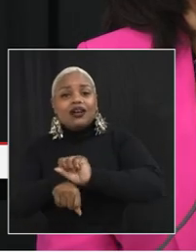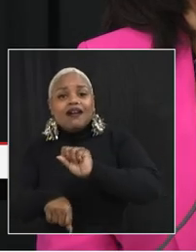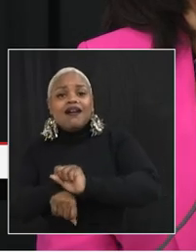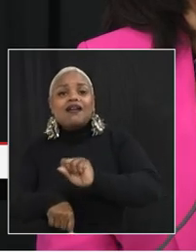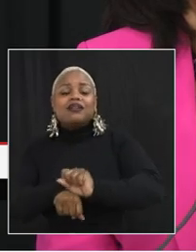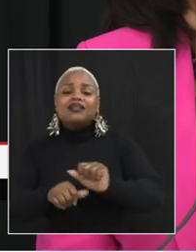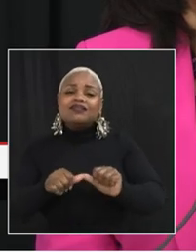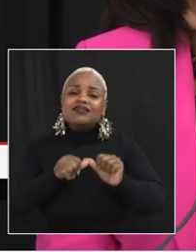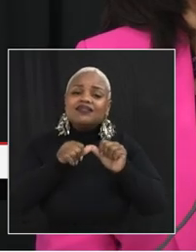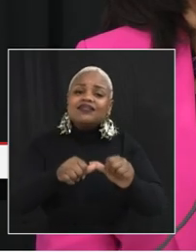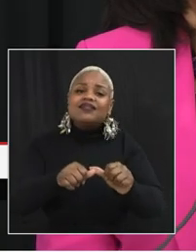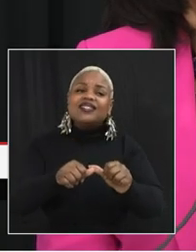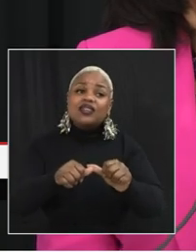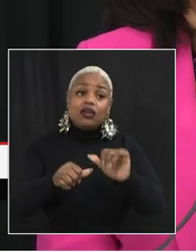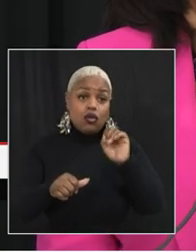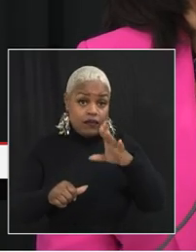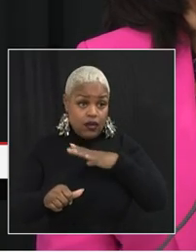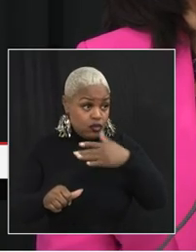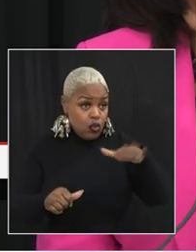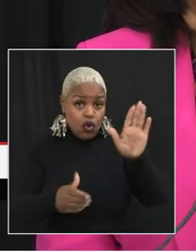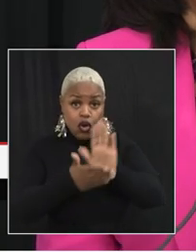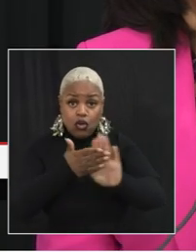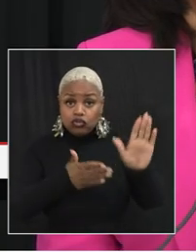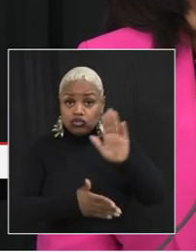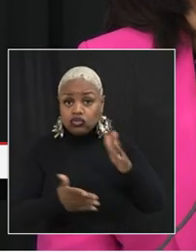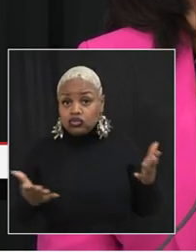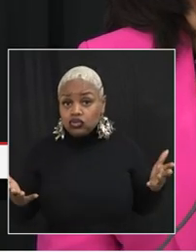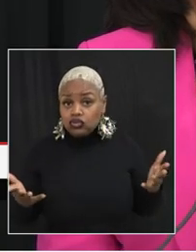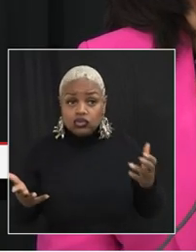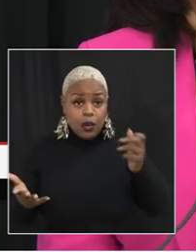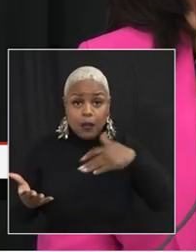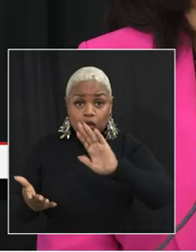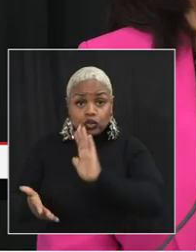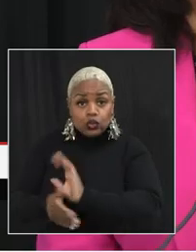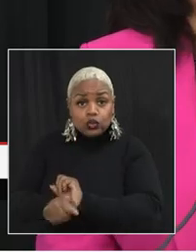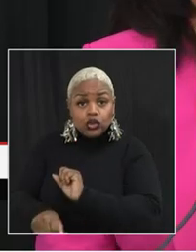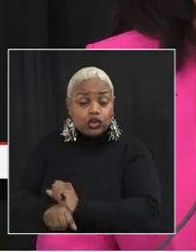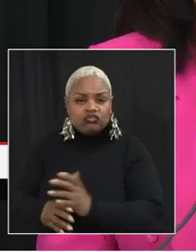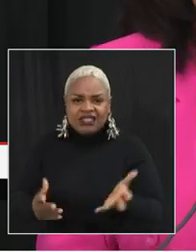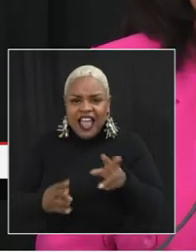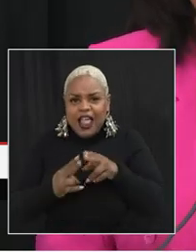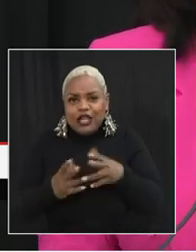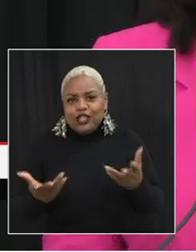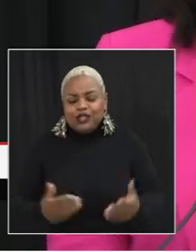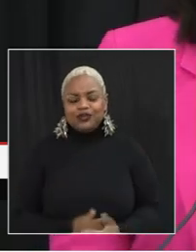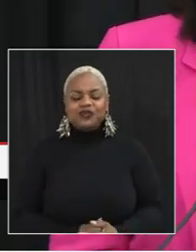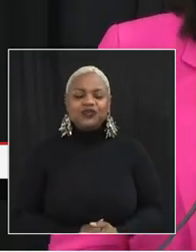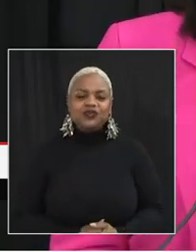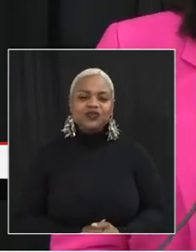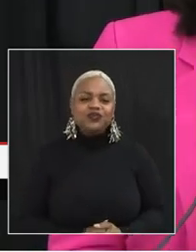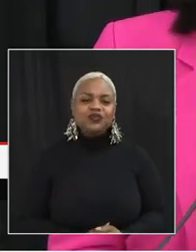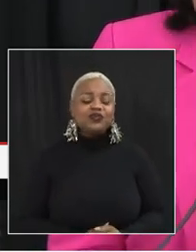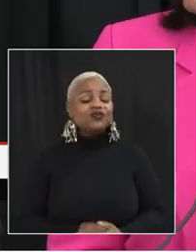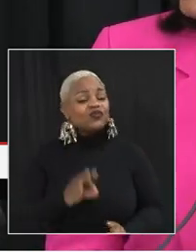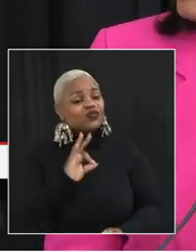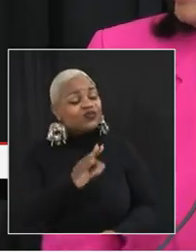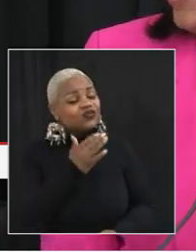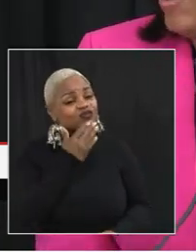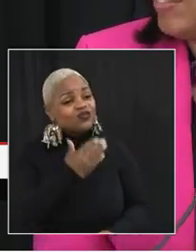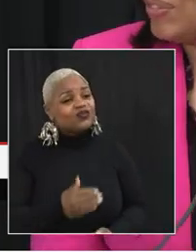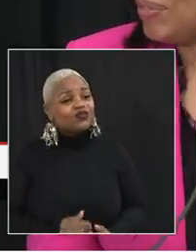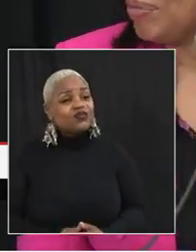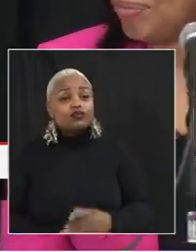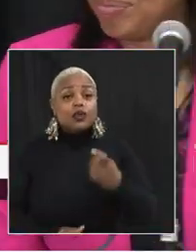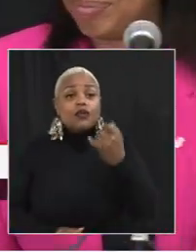with their education or to pursue a career that will allow them to keep living here. Thank you. Thank you. We'll take another phone